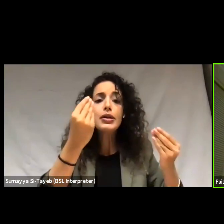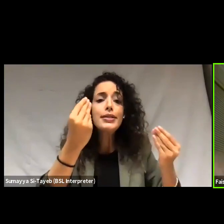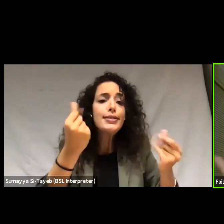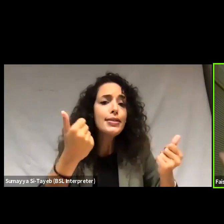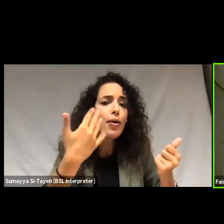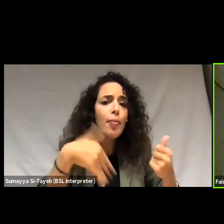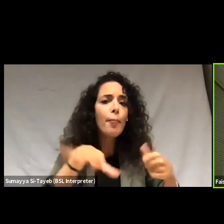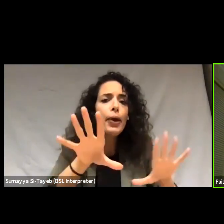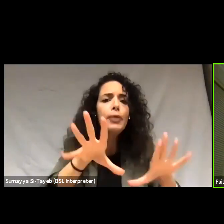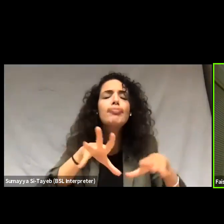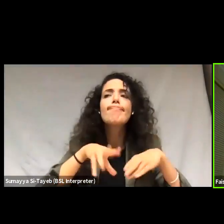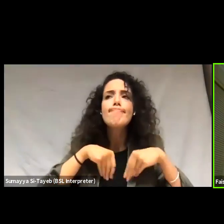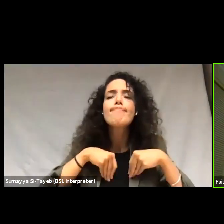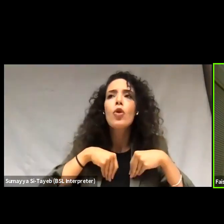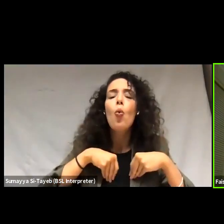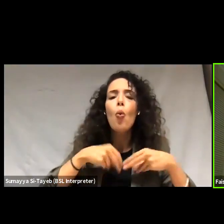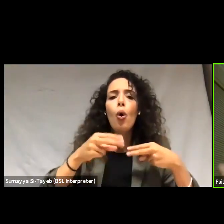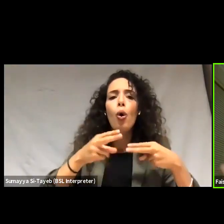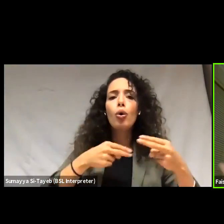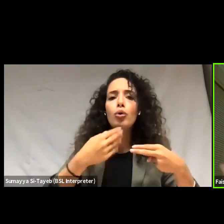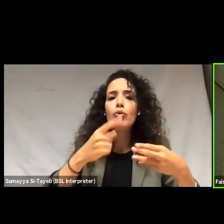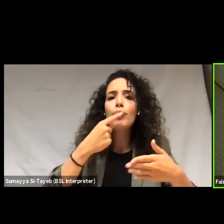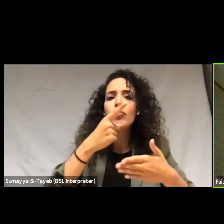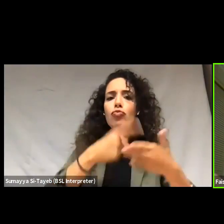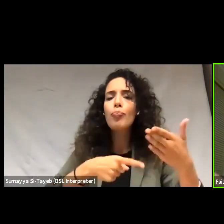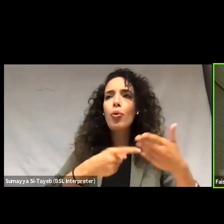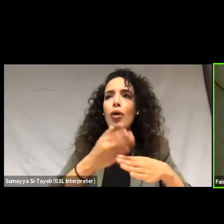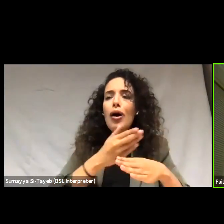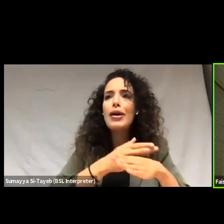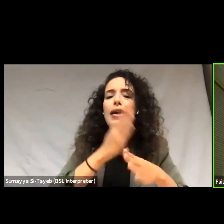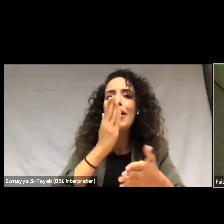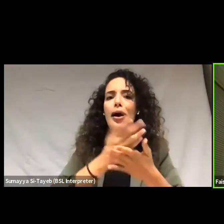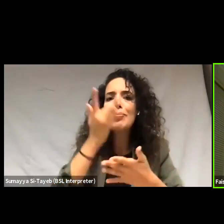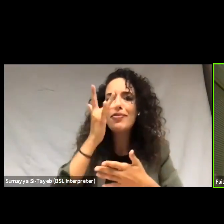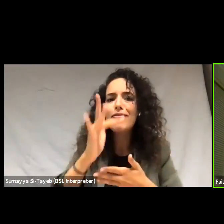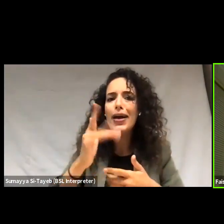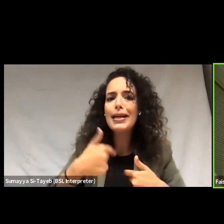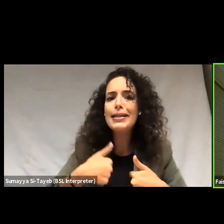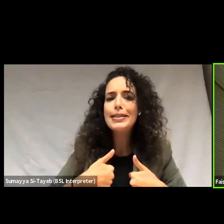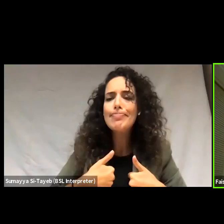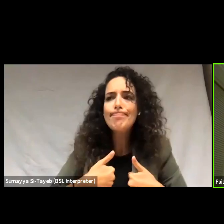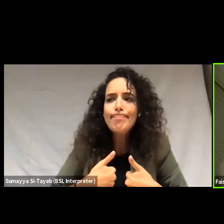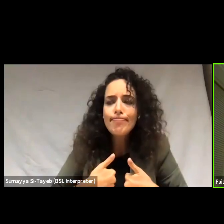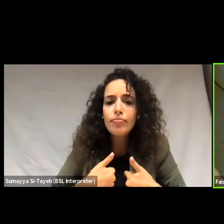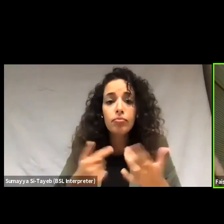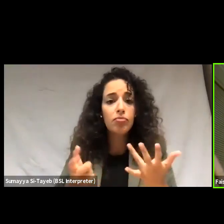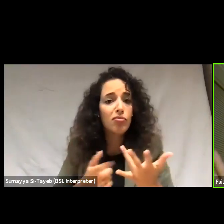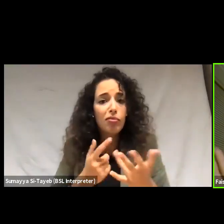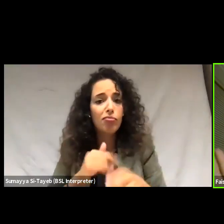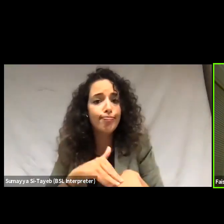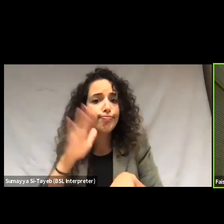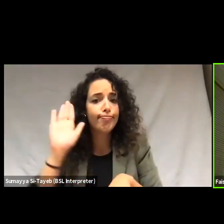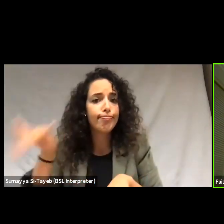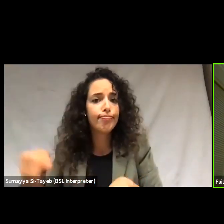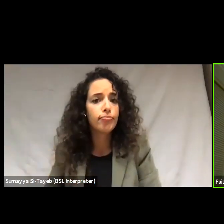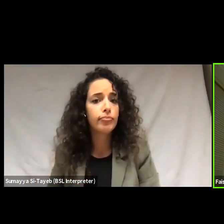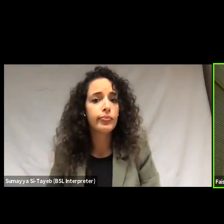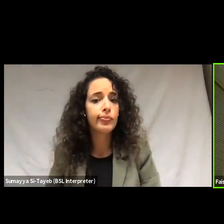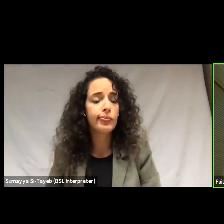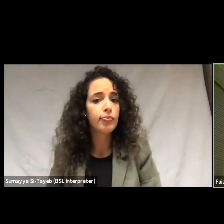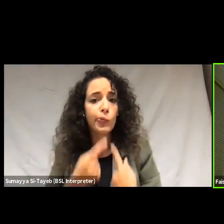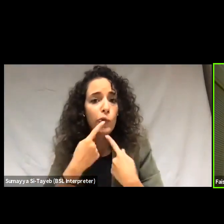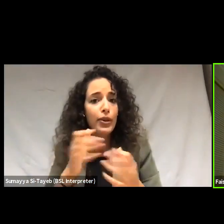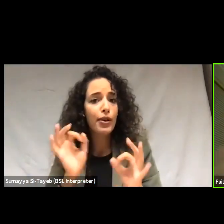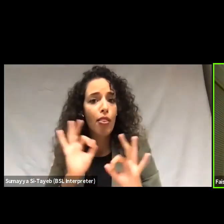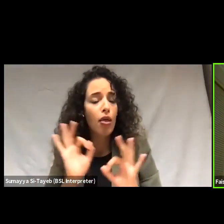they'd reported earlier was actually fake news and a hoax. Others just left it. They never mentioned anything. And